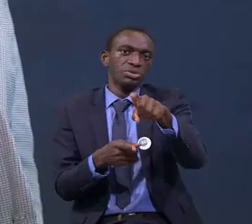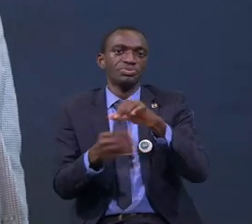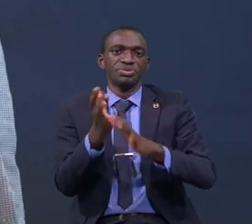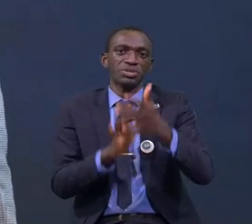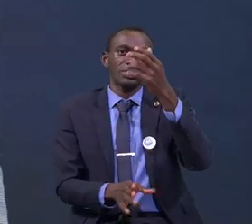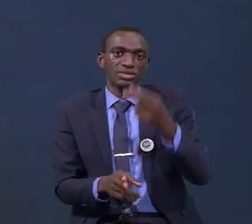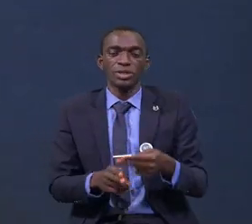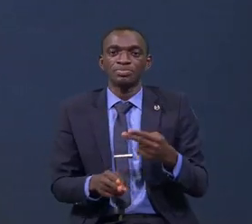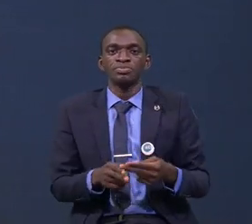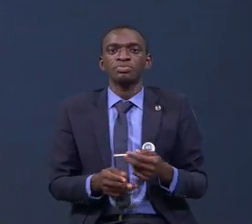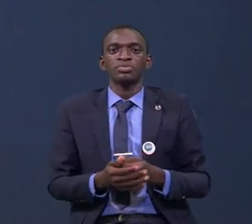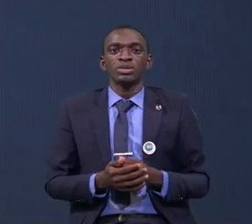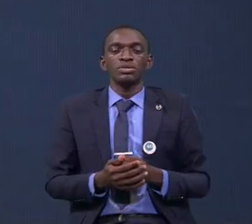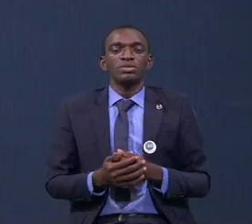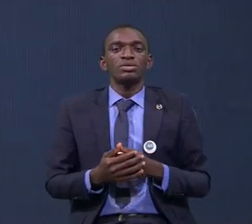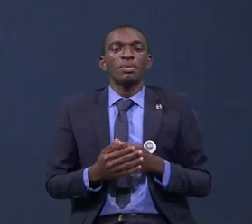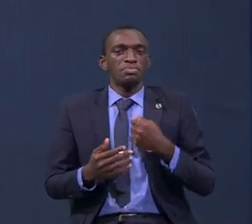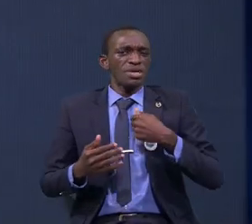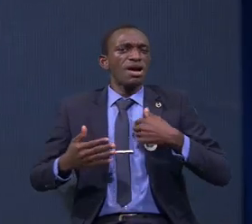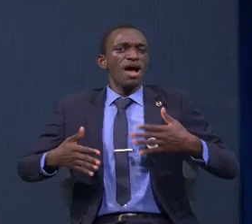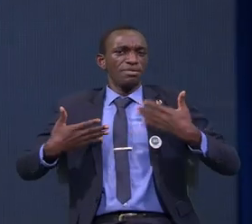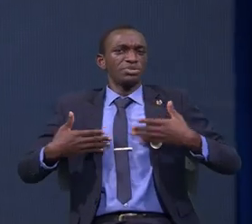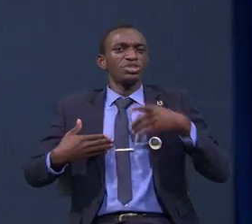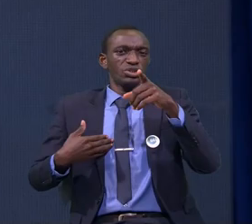I am so happy you are here tonight.